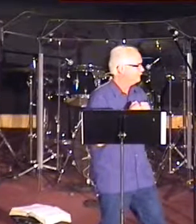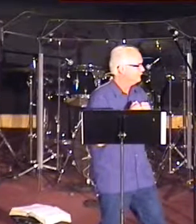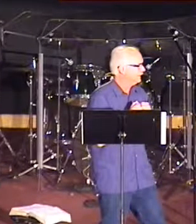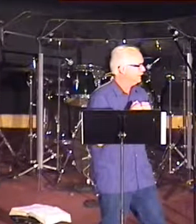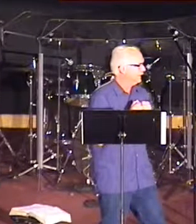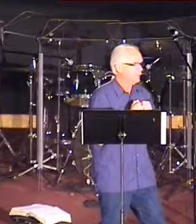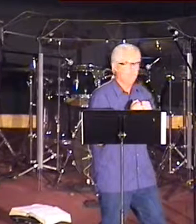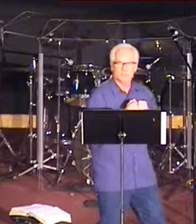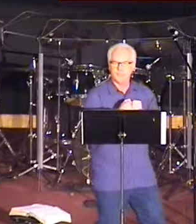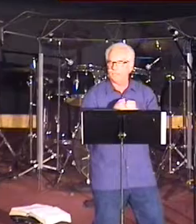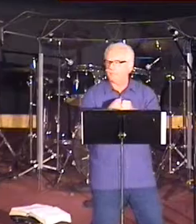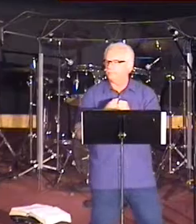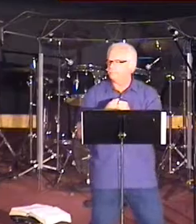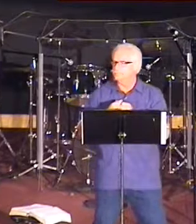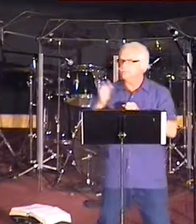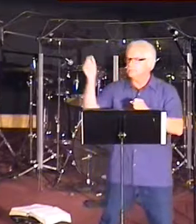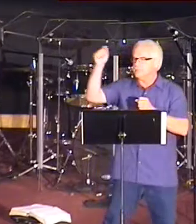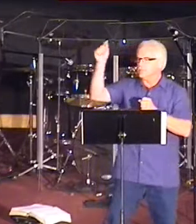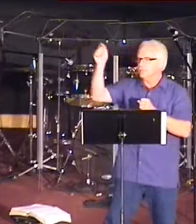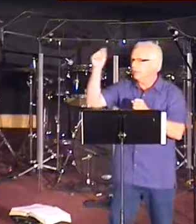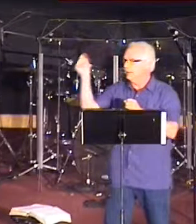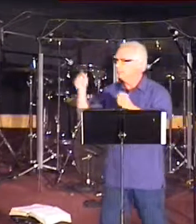aren't we? The other day,